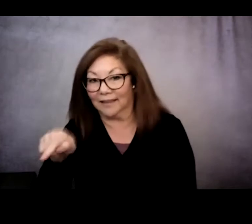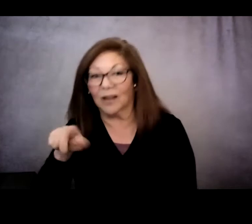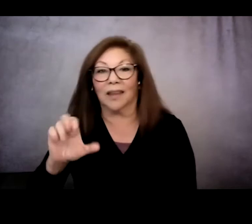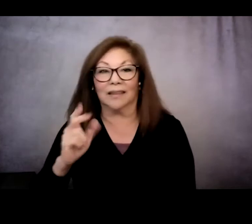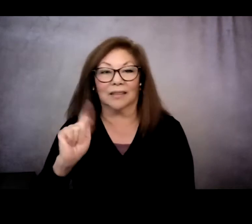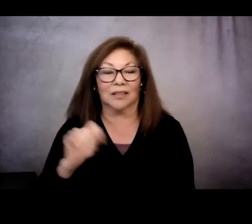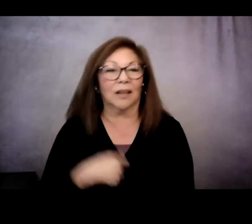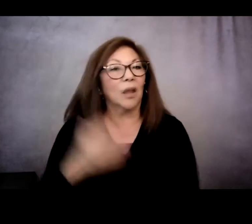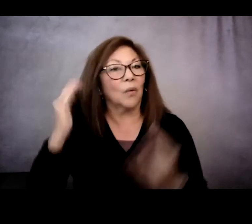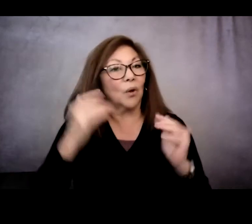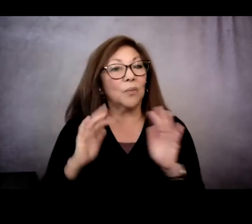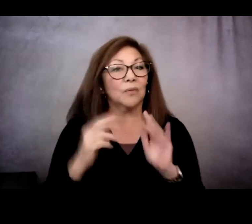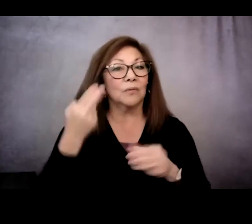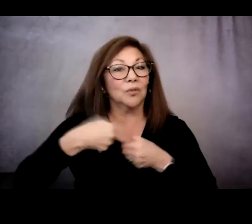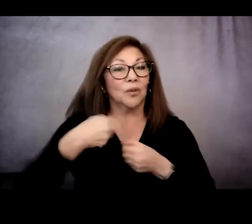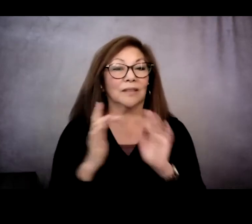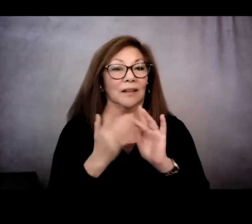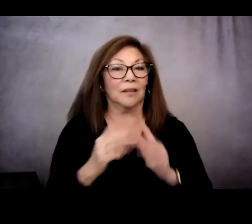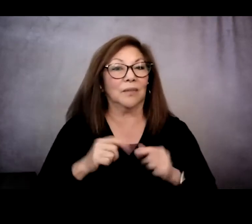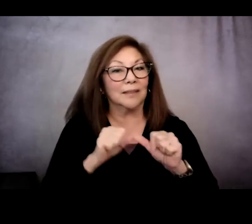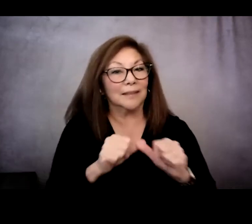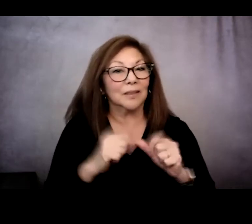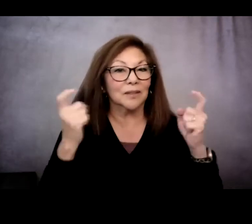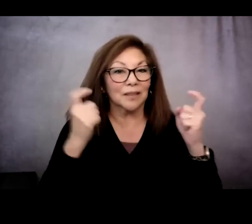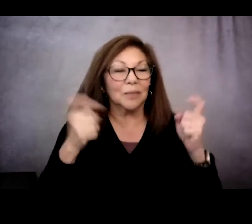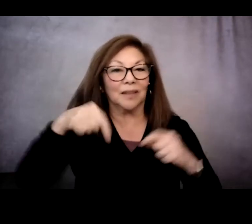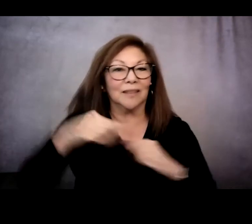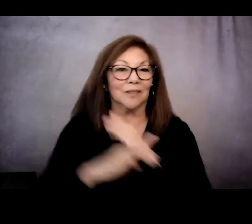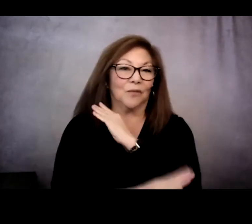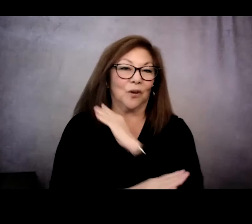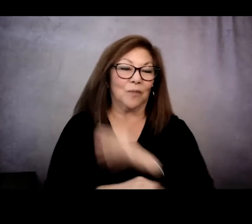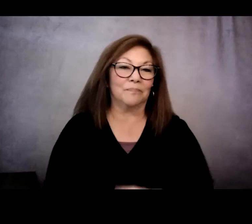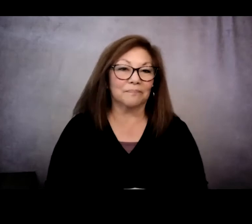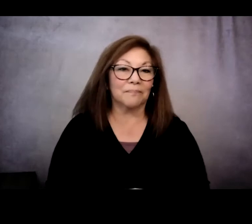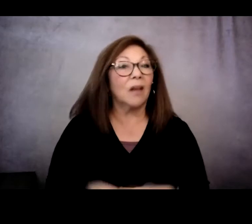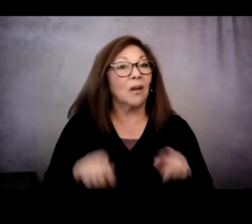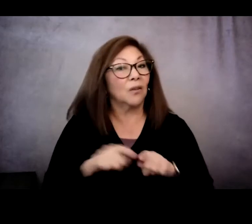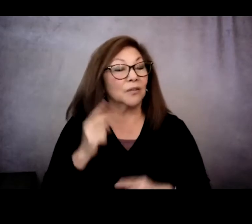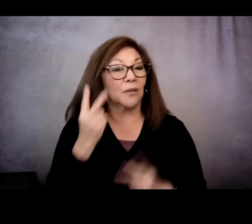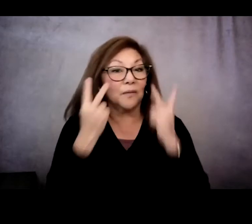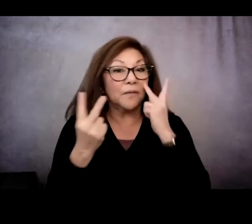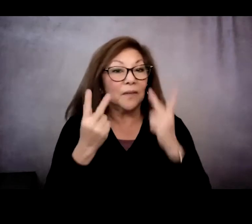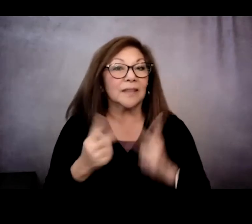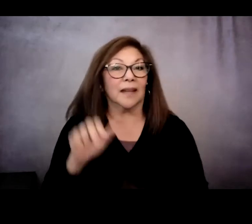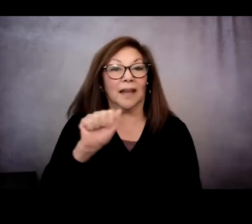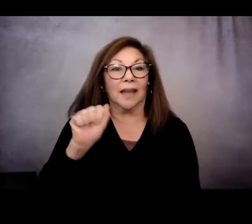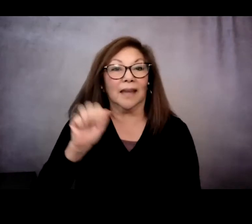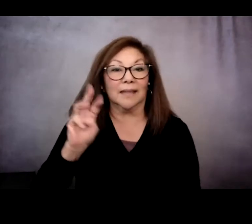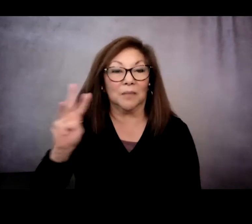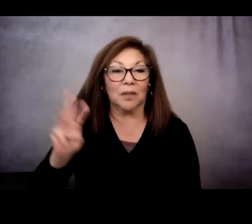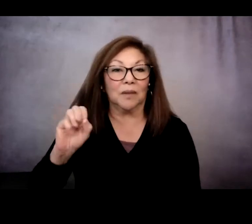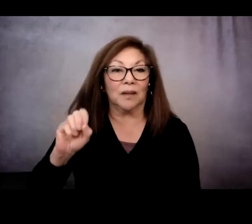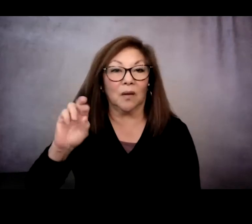you'll join us online as we continue to celebrate this fall. You can also visit us at aaww.org